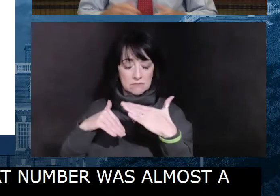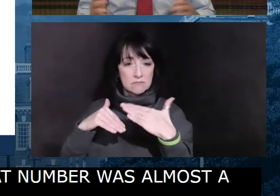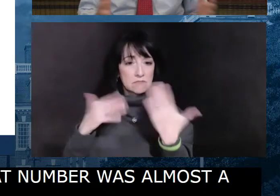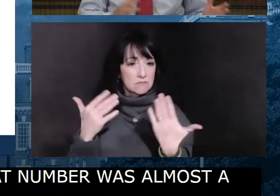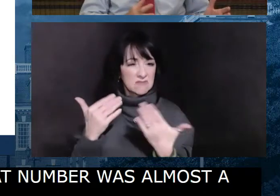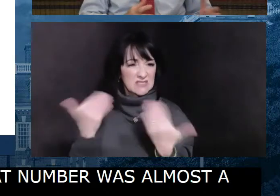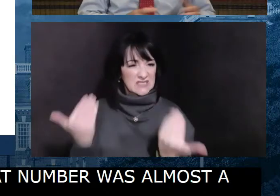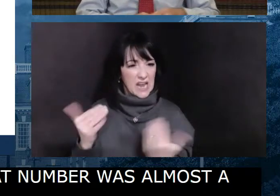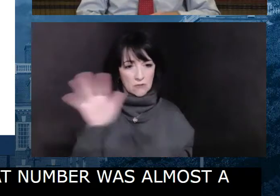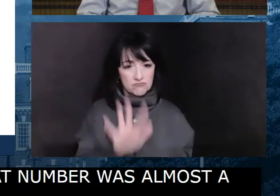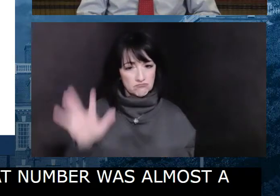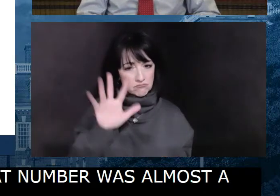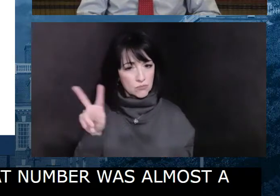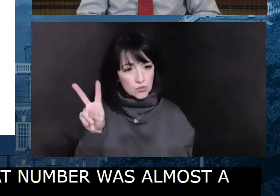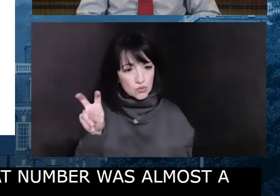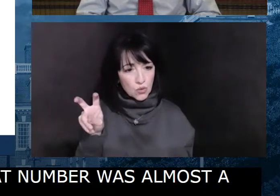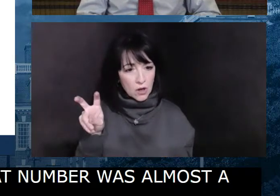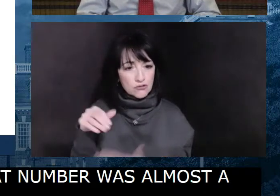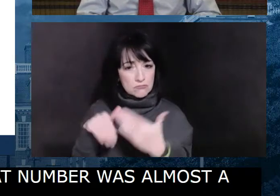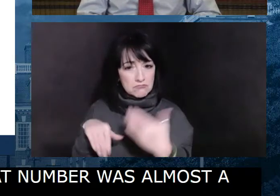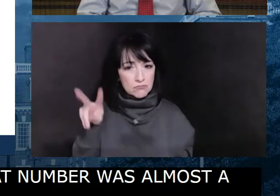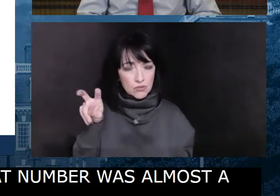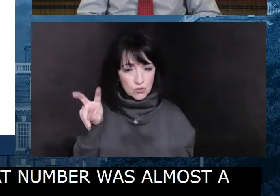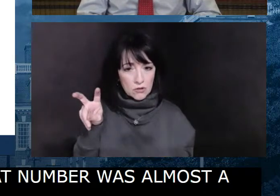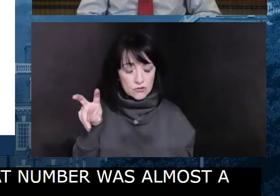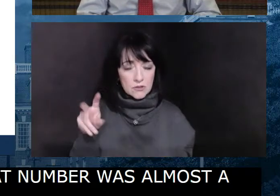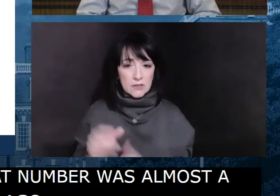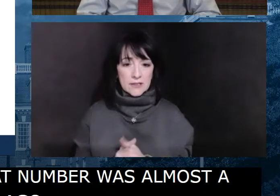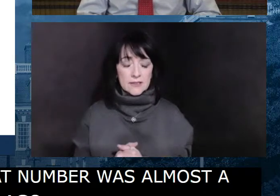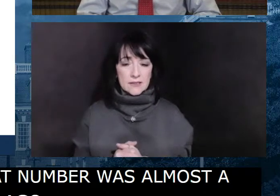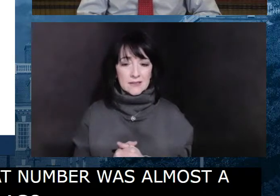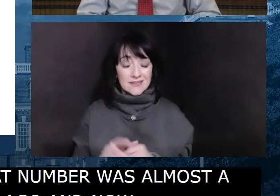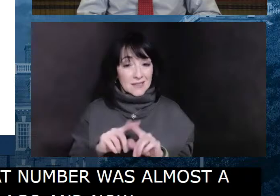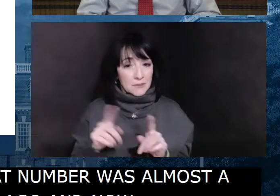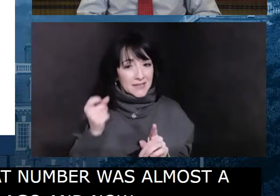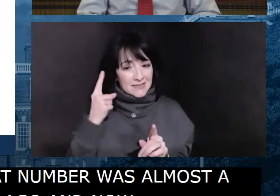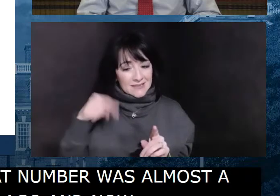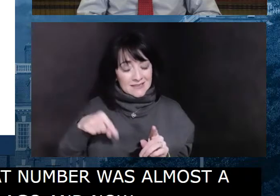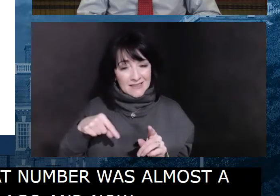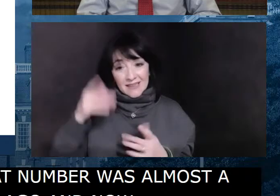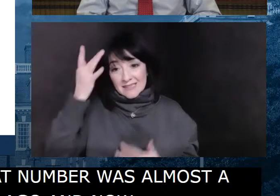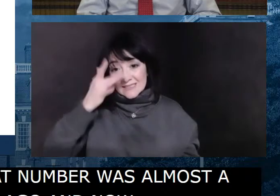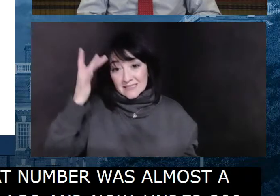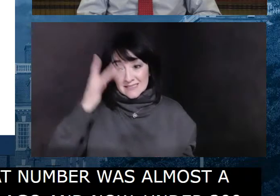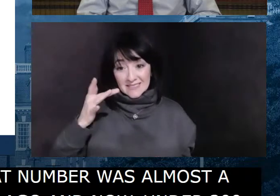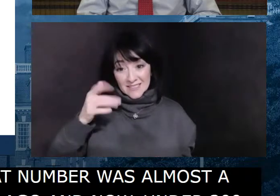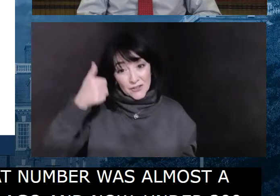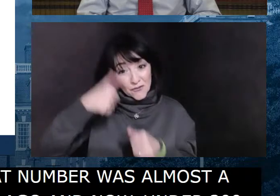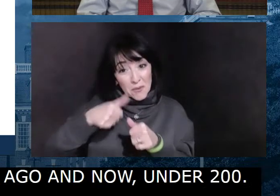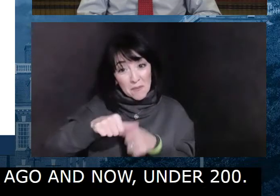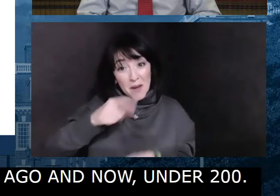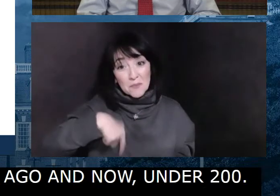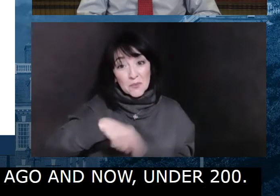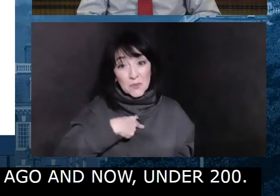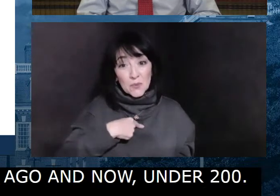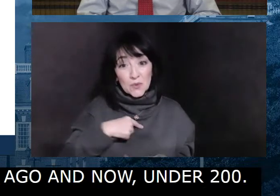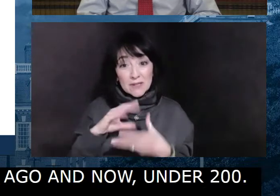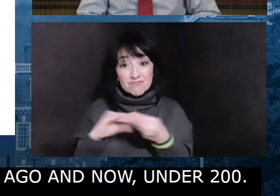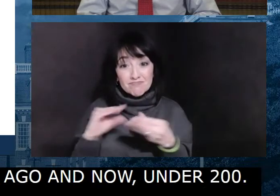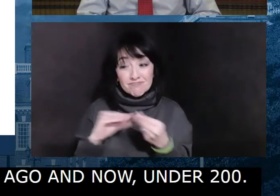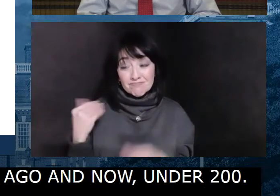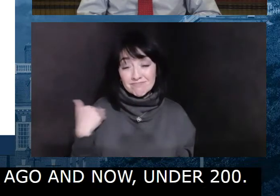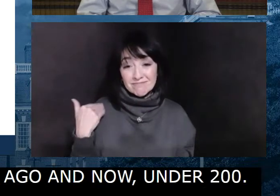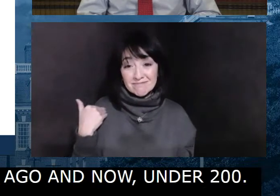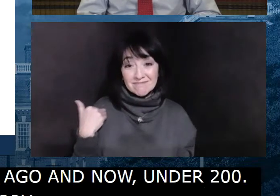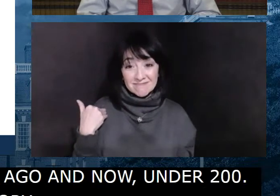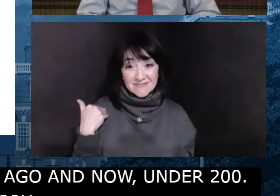about it in the longer trajectory of this pandemic, back in the summer, we were under 50 for